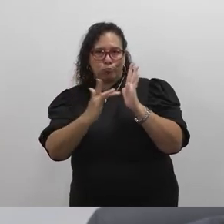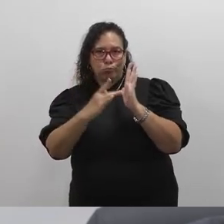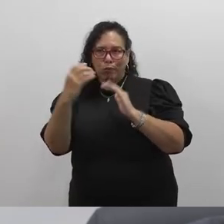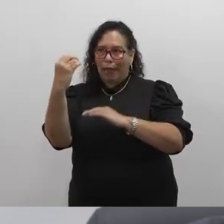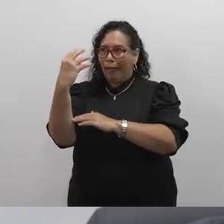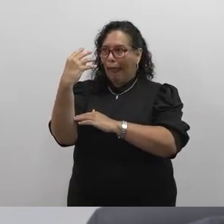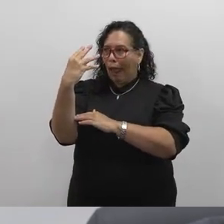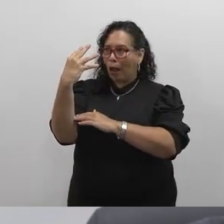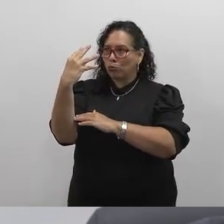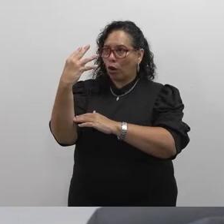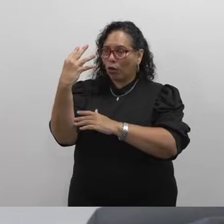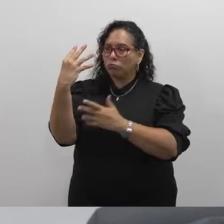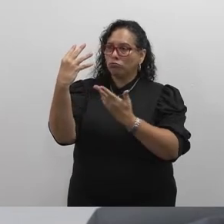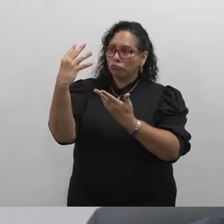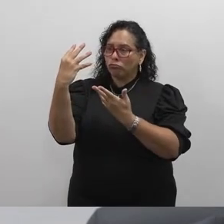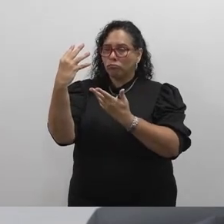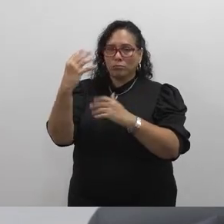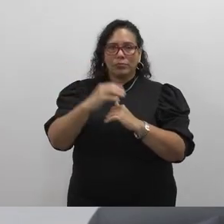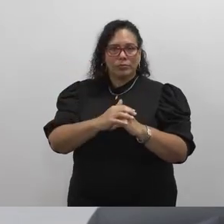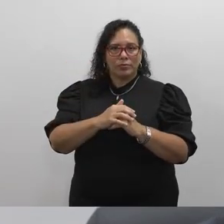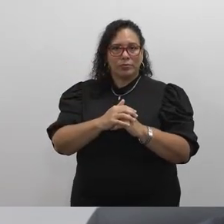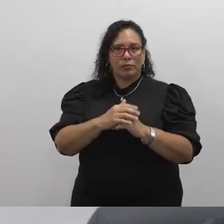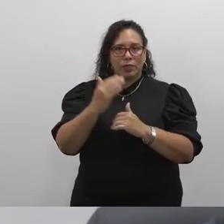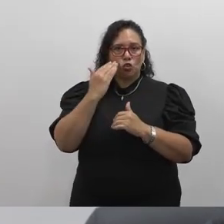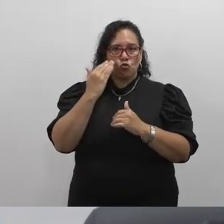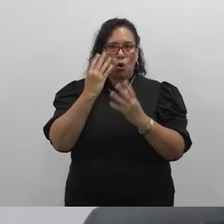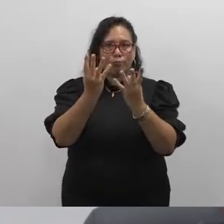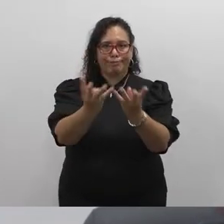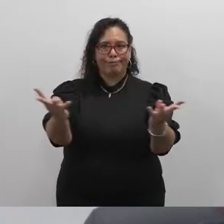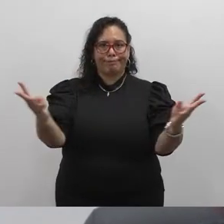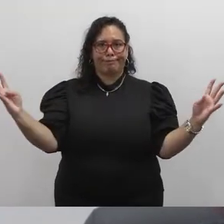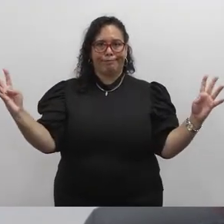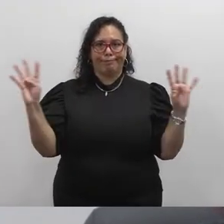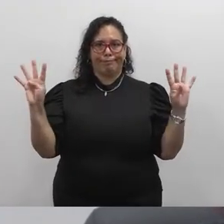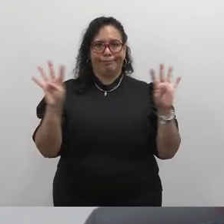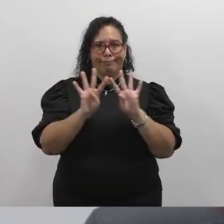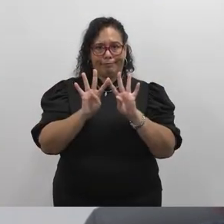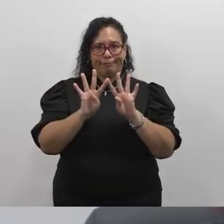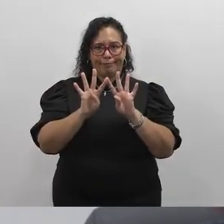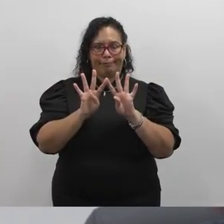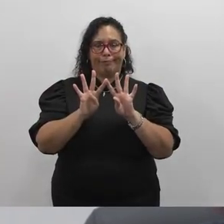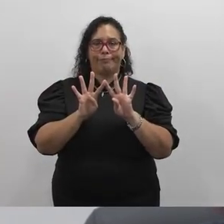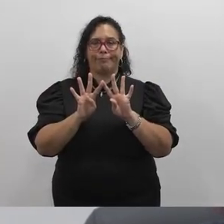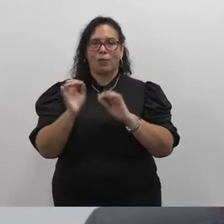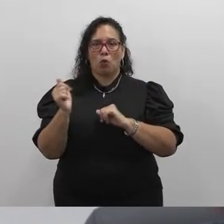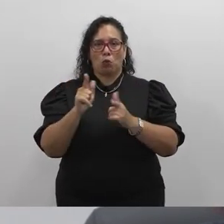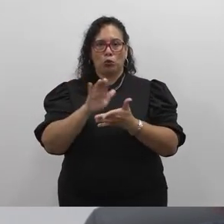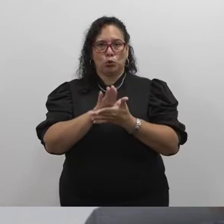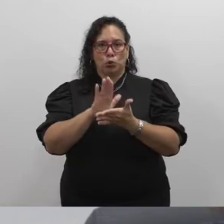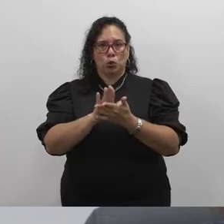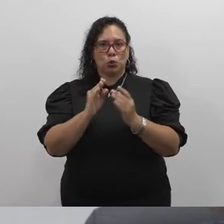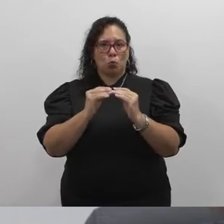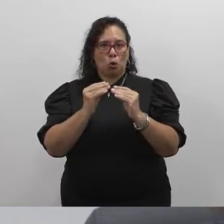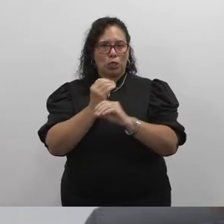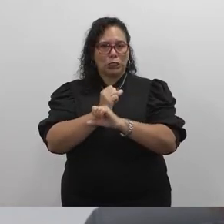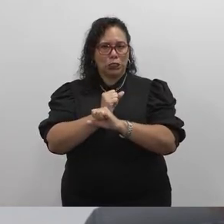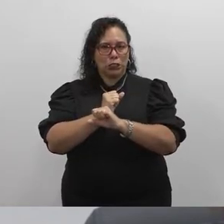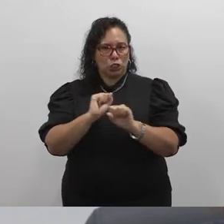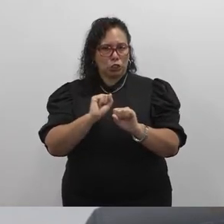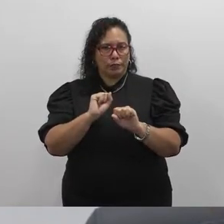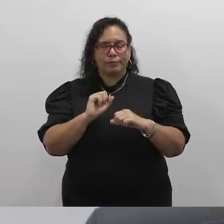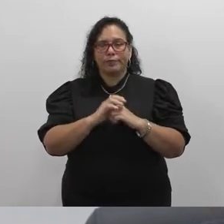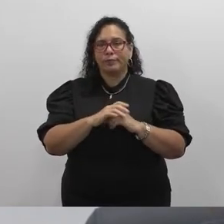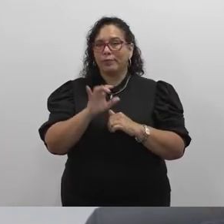security cameras and closing all of our campuses with fencing to make them more secure. And I think